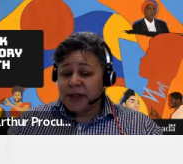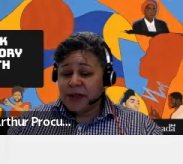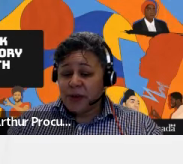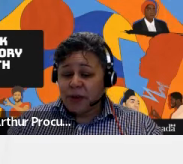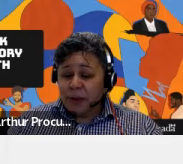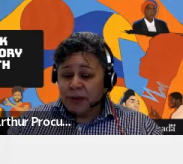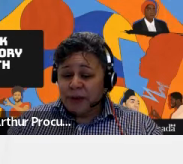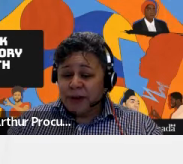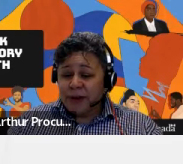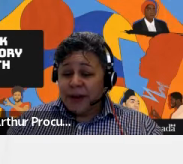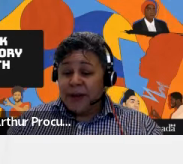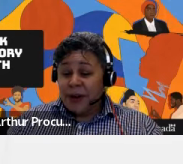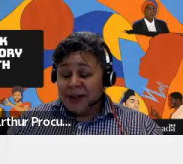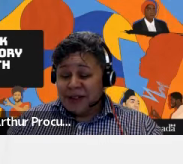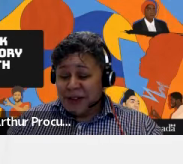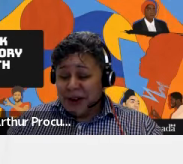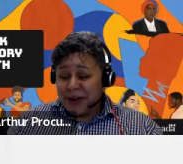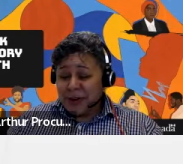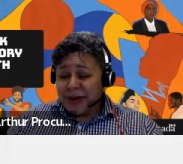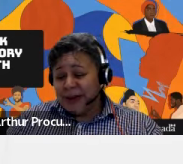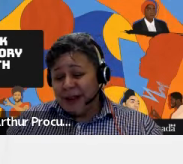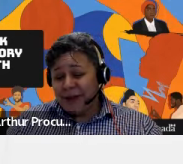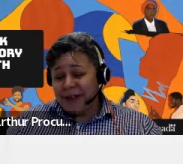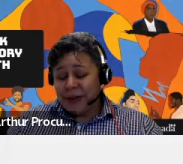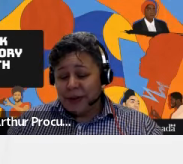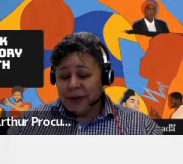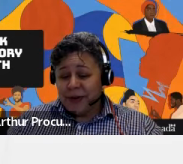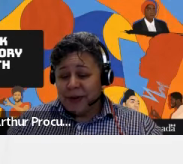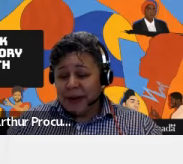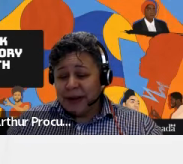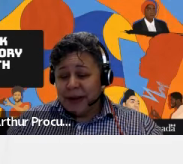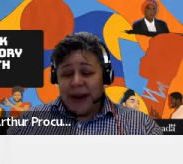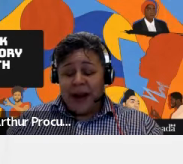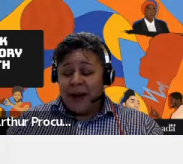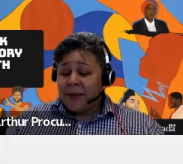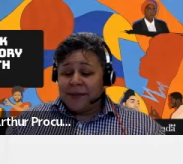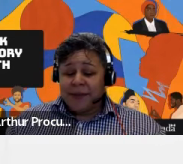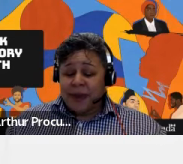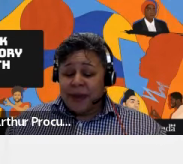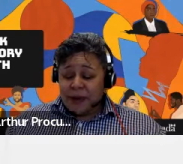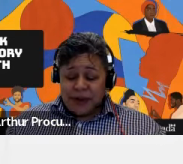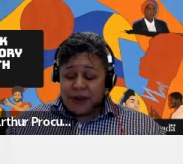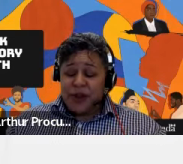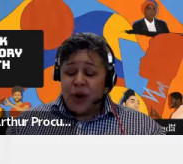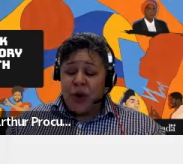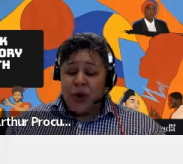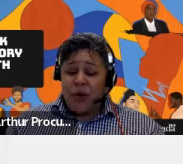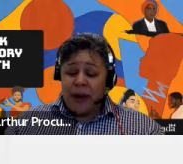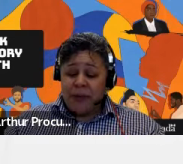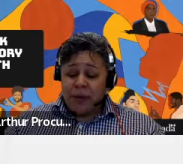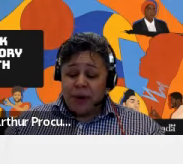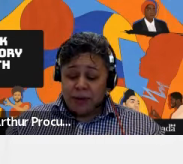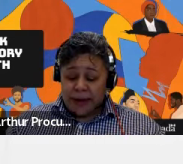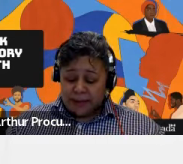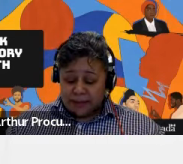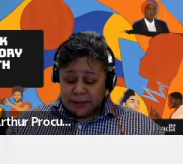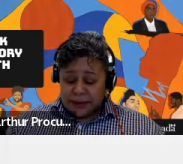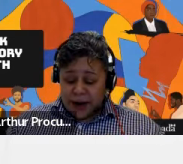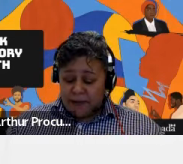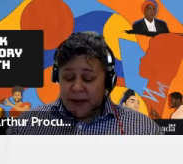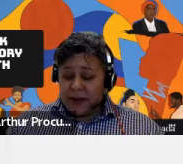services, snow removal, dogs and dog grooming. That was a new one for me. There's just so many more,